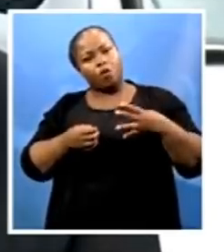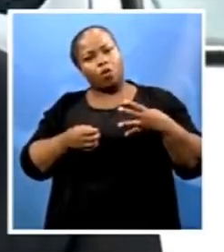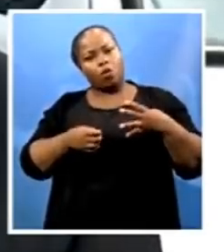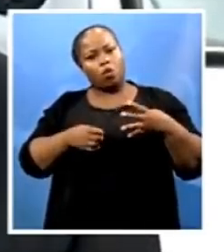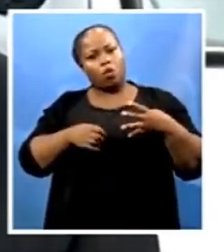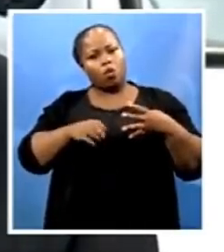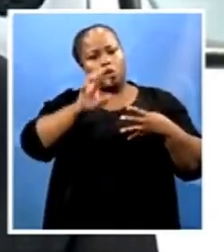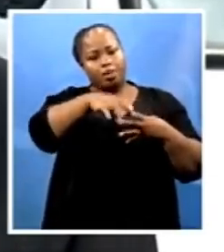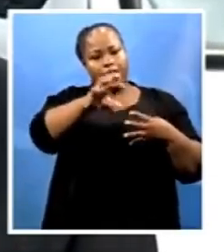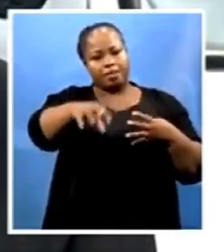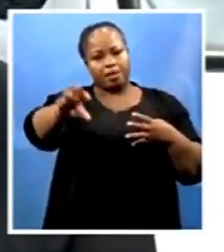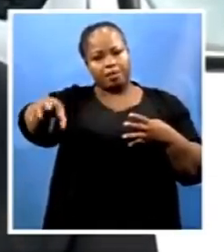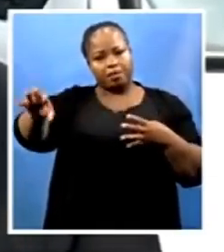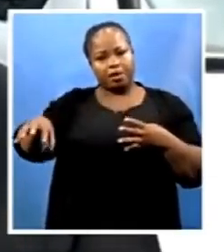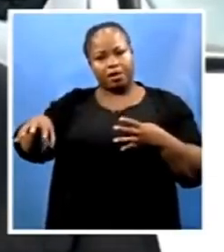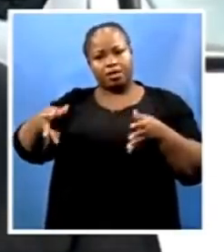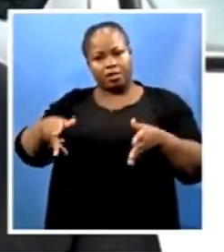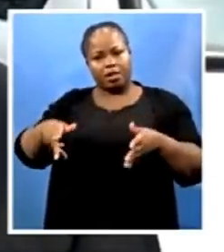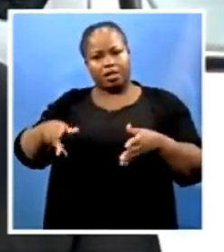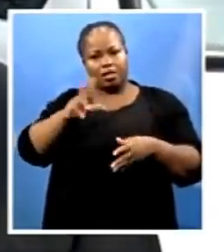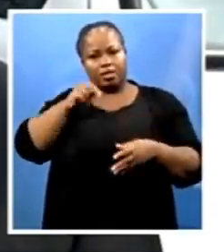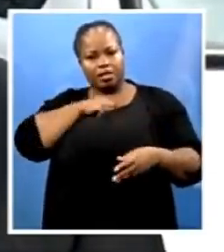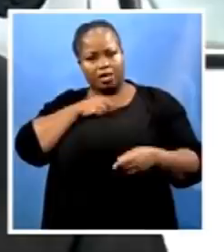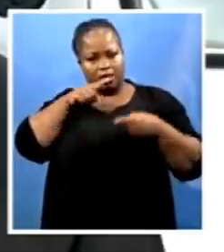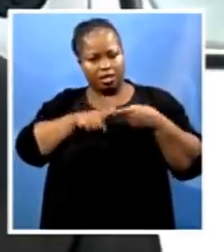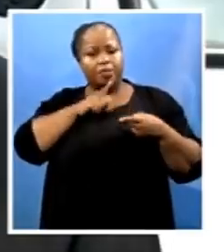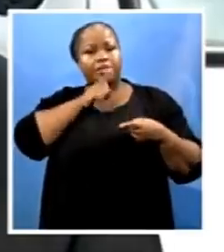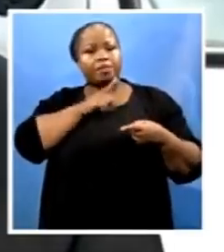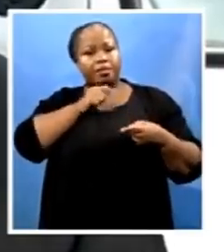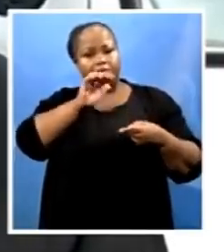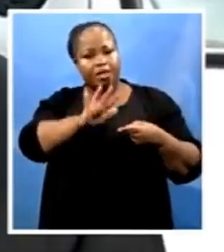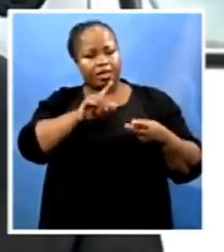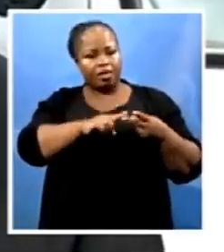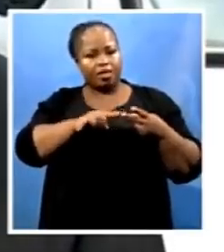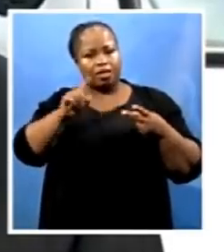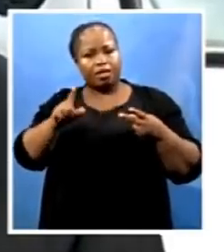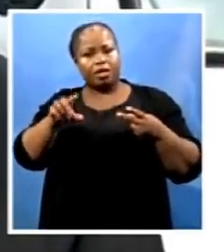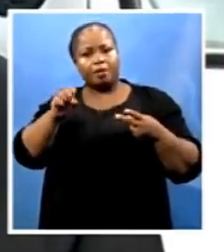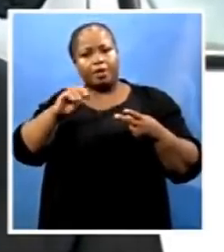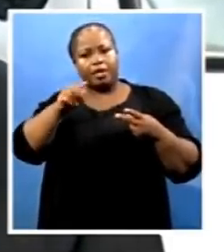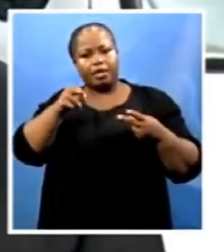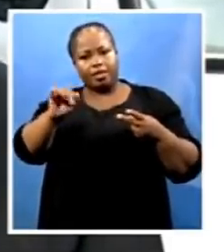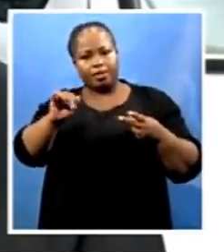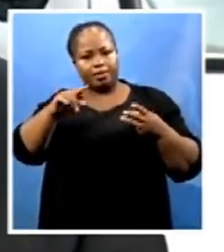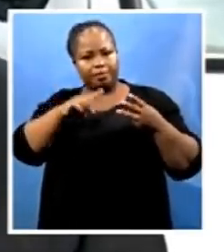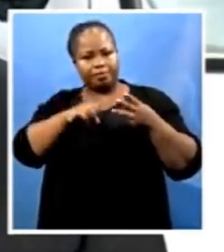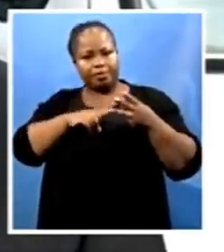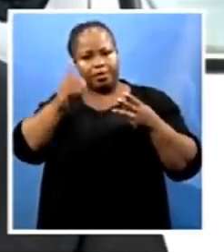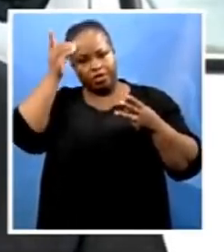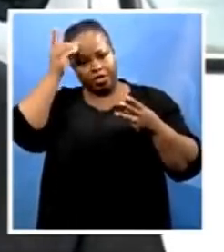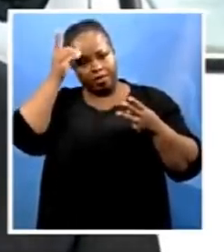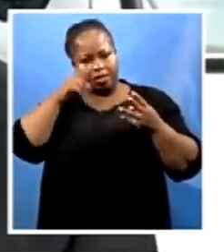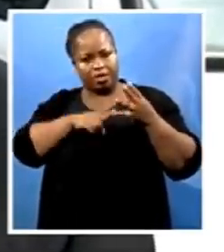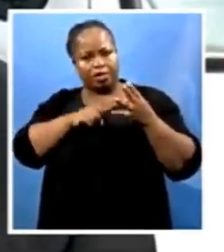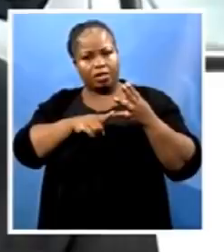province. This one here in Pietermaritzburg, there's another one in Mpangeni, another one in Durban, and another one in Dundee, so that we reach